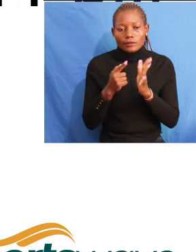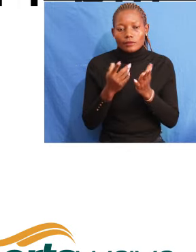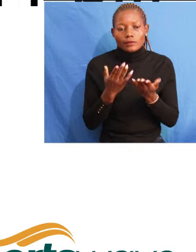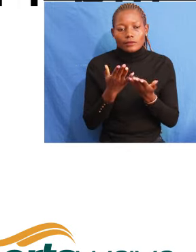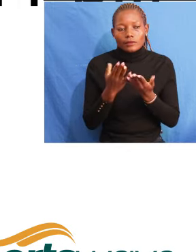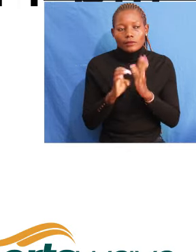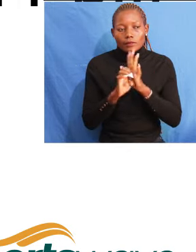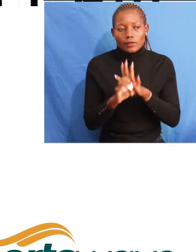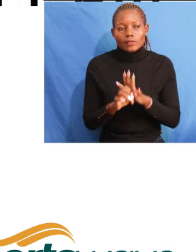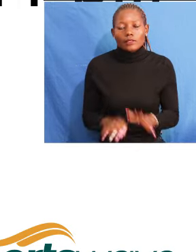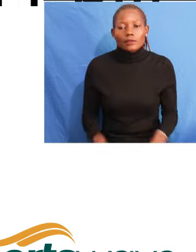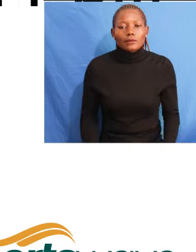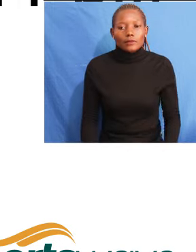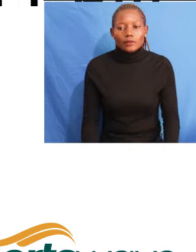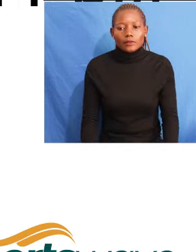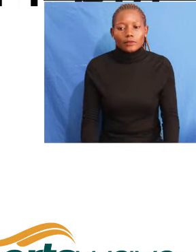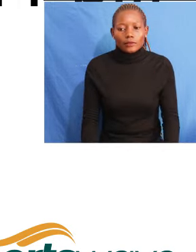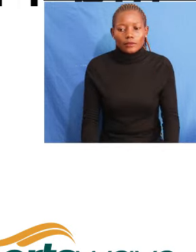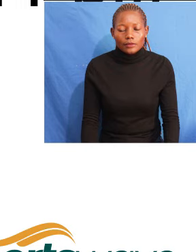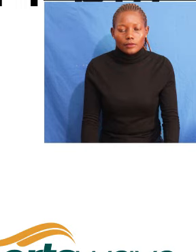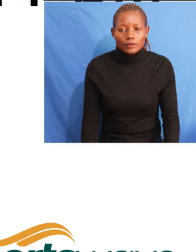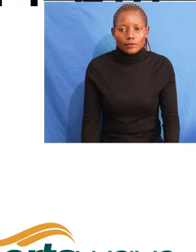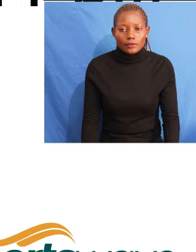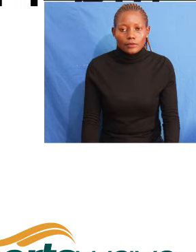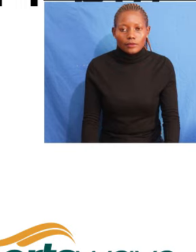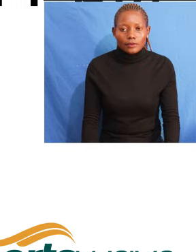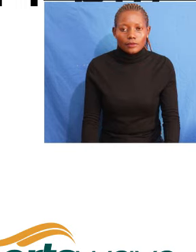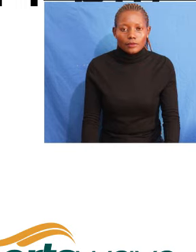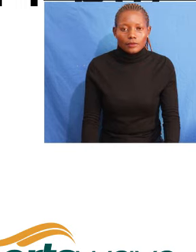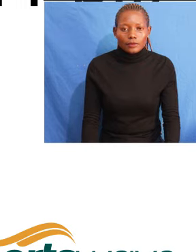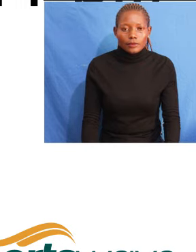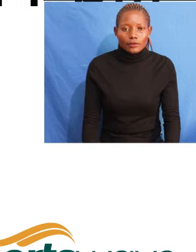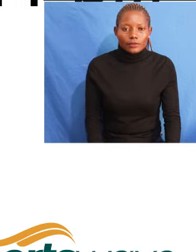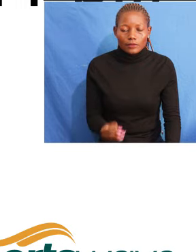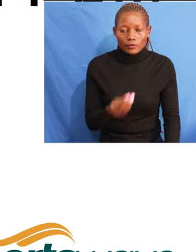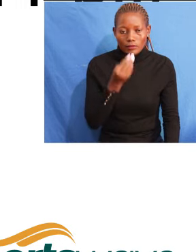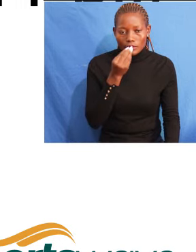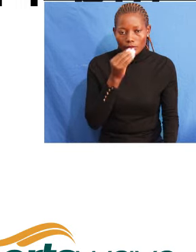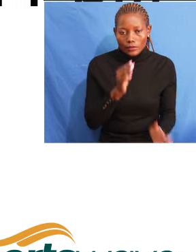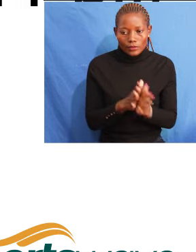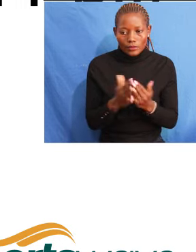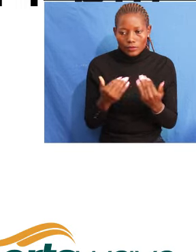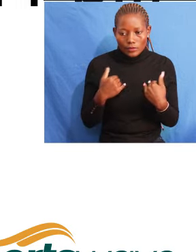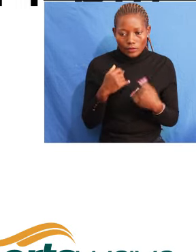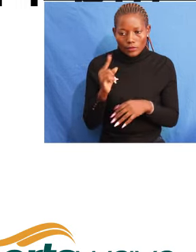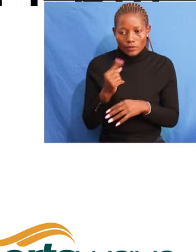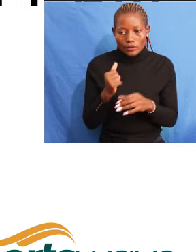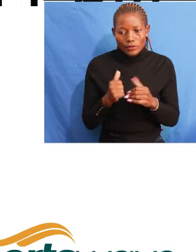example. So I would schedule the meals and sleep first because they are the most basic.